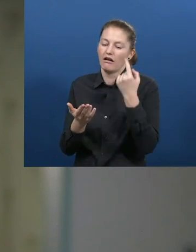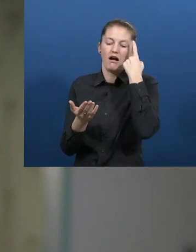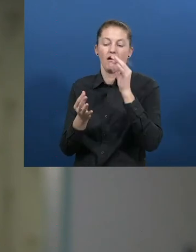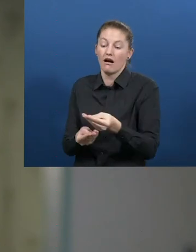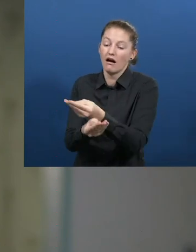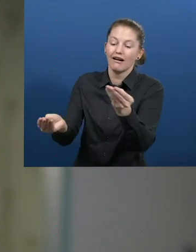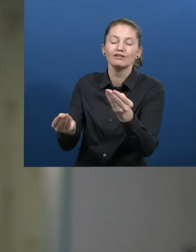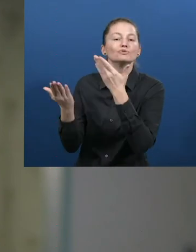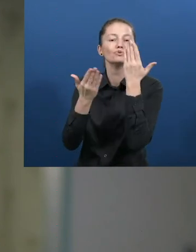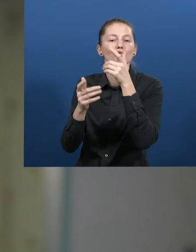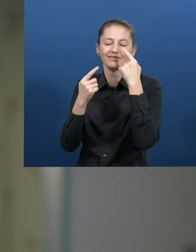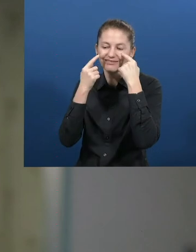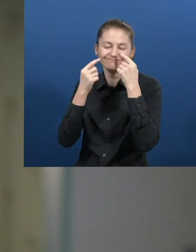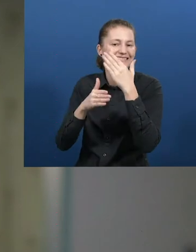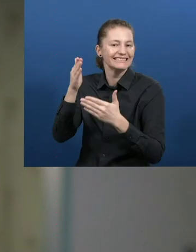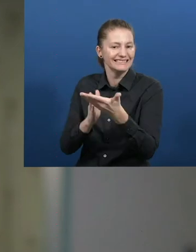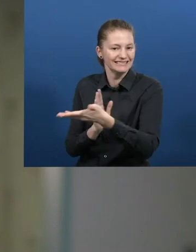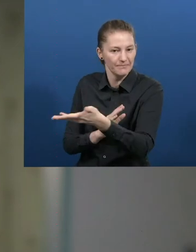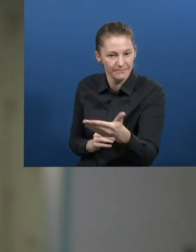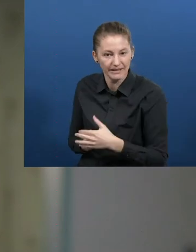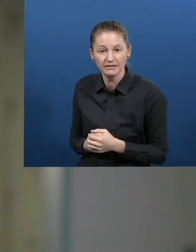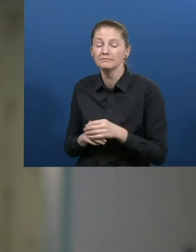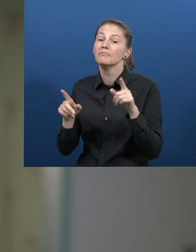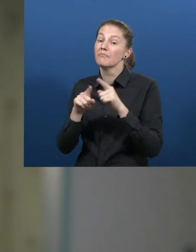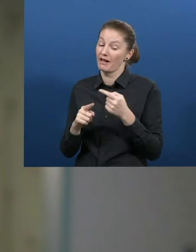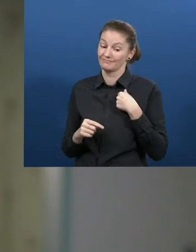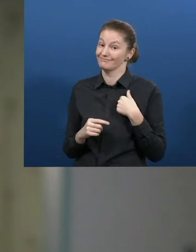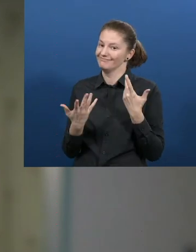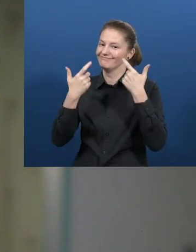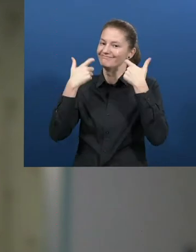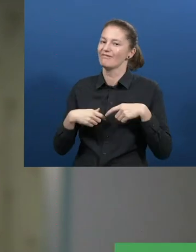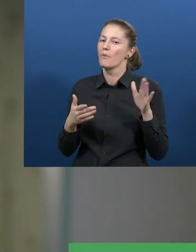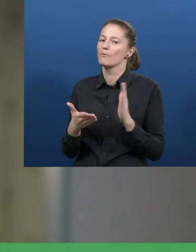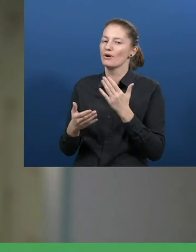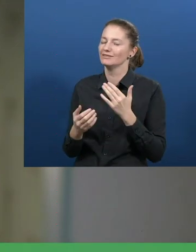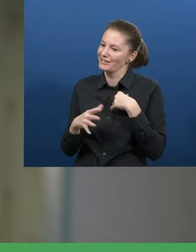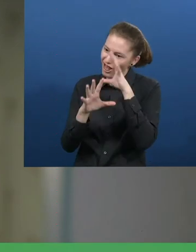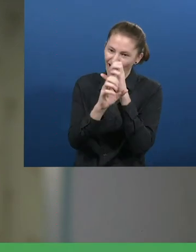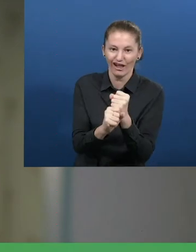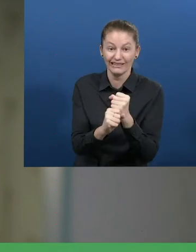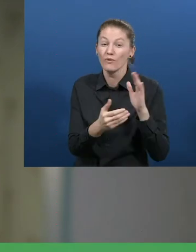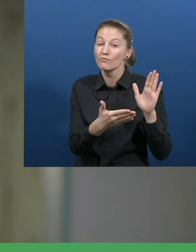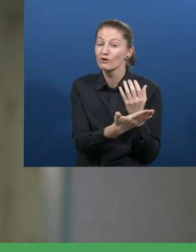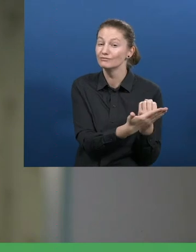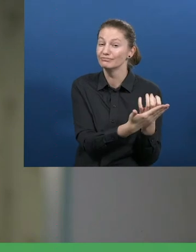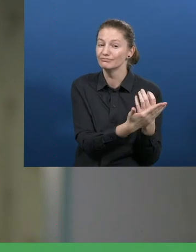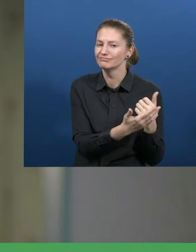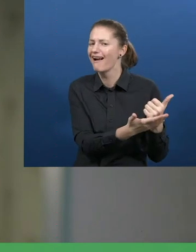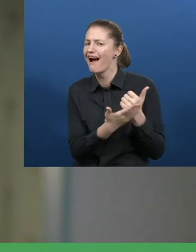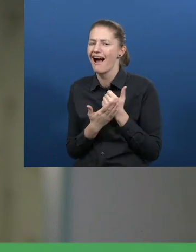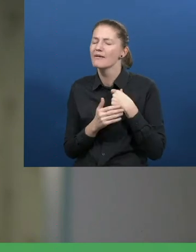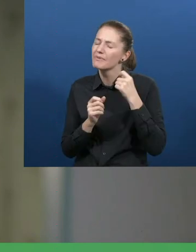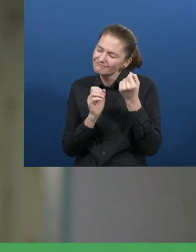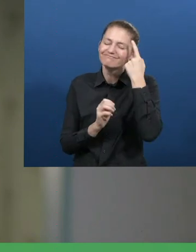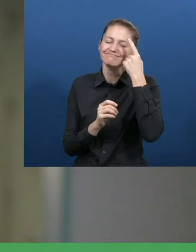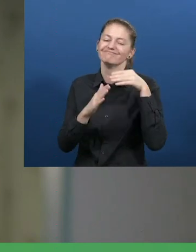viên khiếm thị. Ngoài ra, tôi cũng là một người rất đam mê âm nhạc. Phần mềm SM Music Reader đã giúp cho tôi dễ dàng tiếp cận và